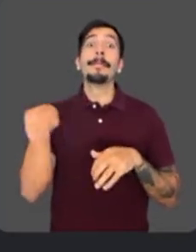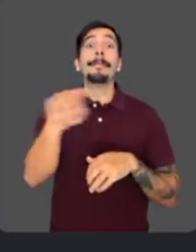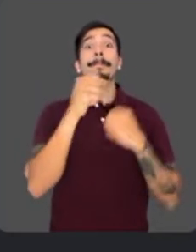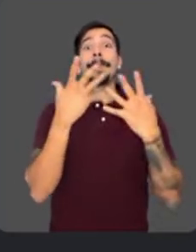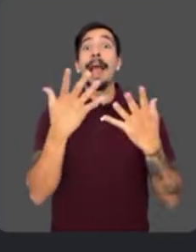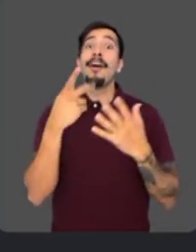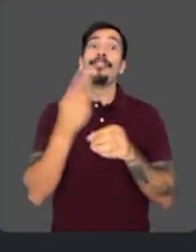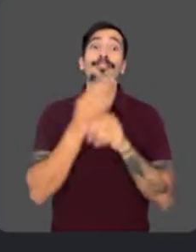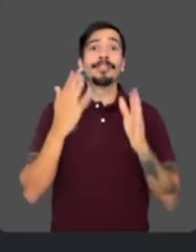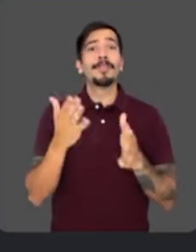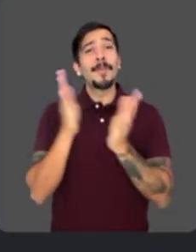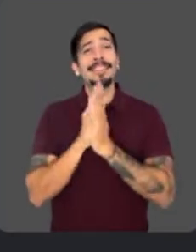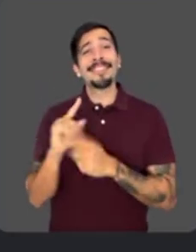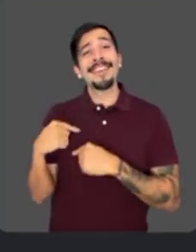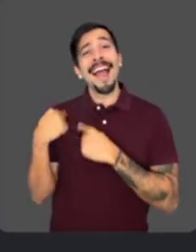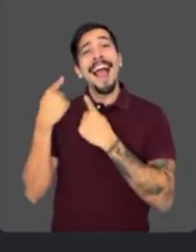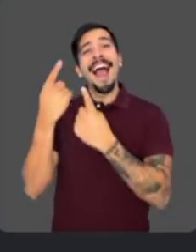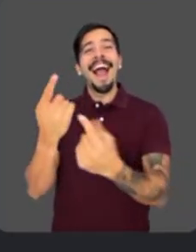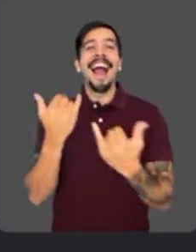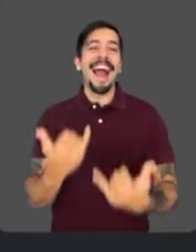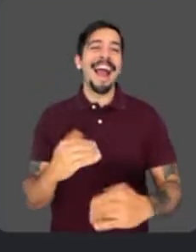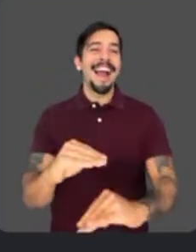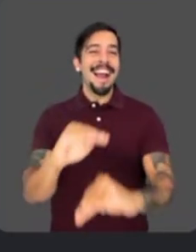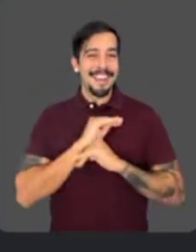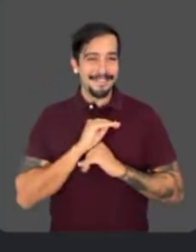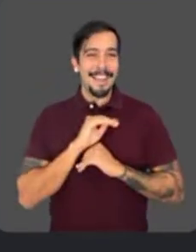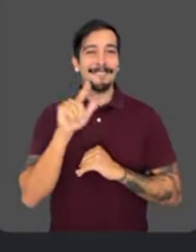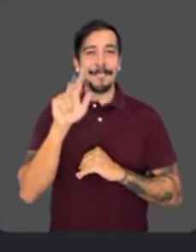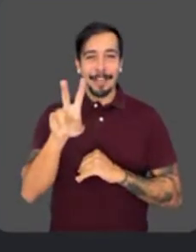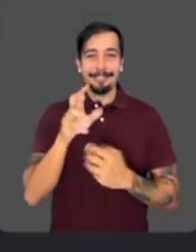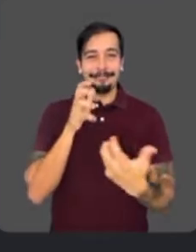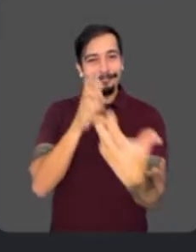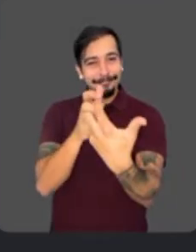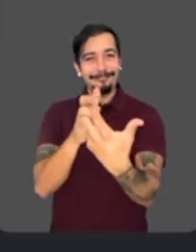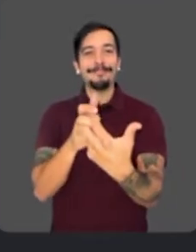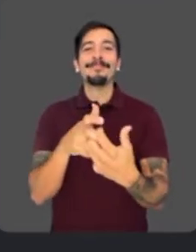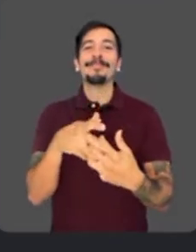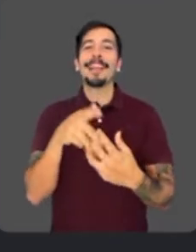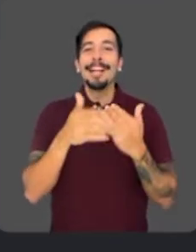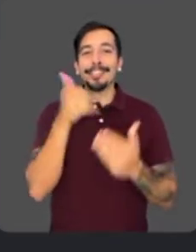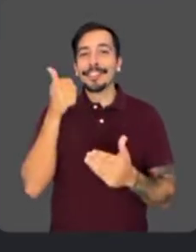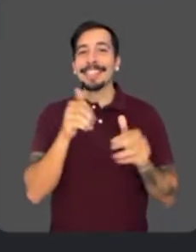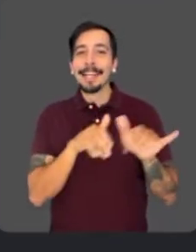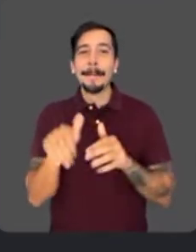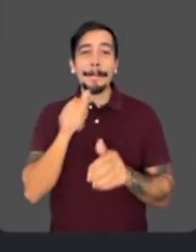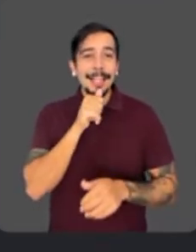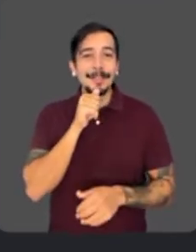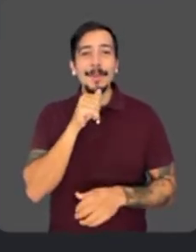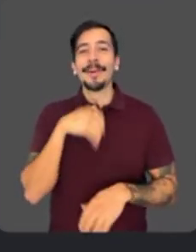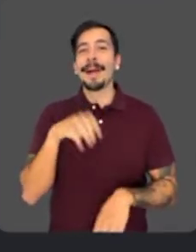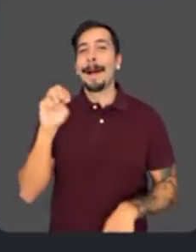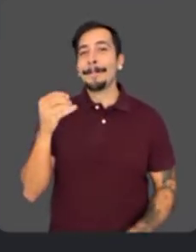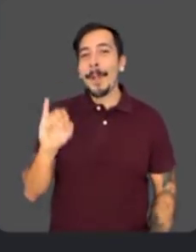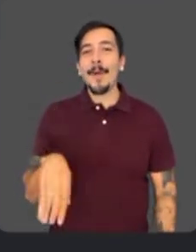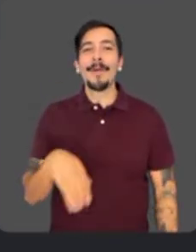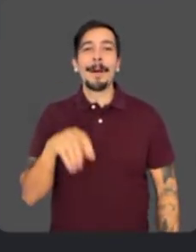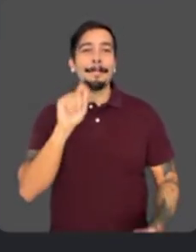This feature addresses a long-standing request from our users with low vision, making it easier to type passwords and select